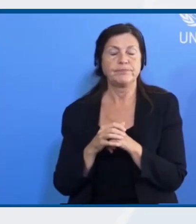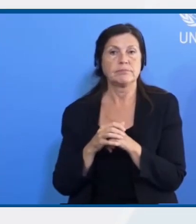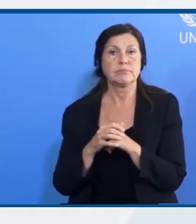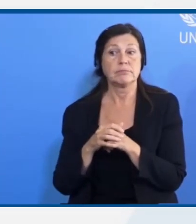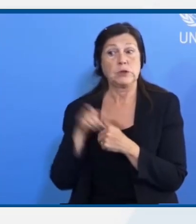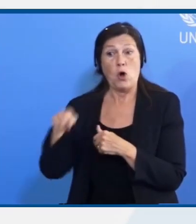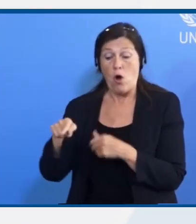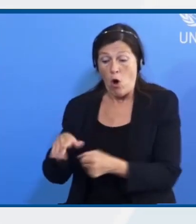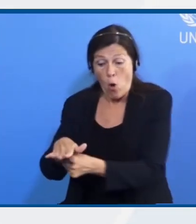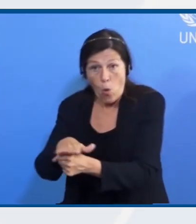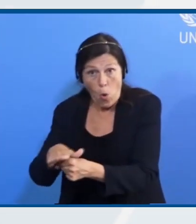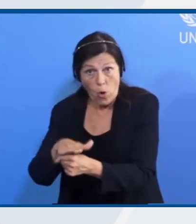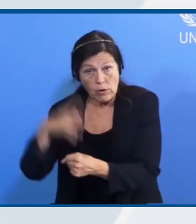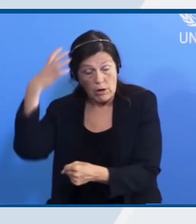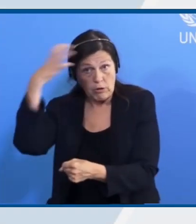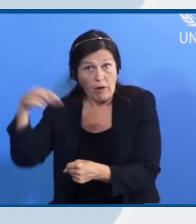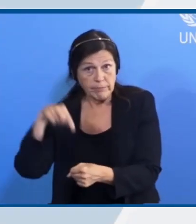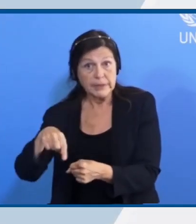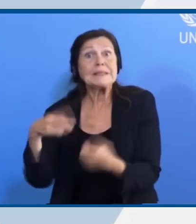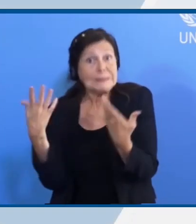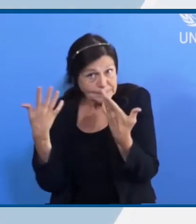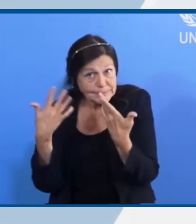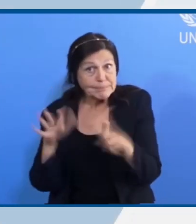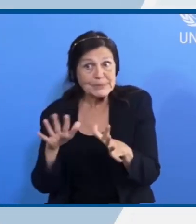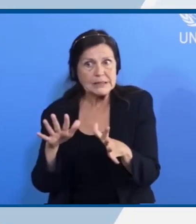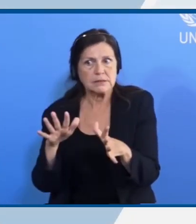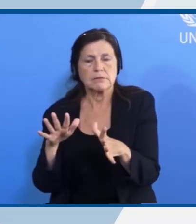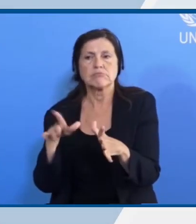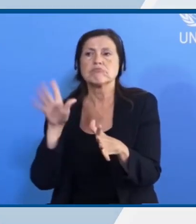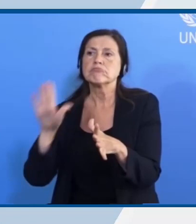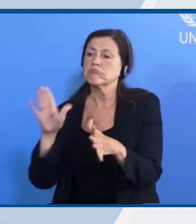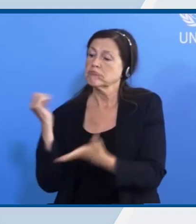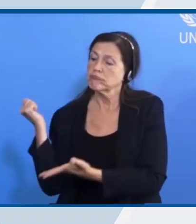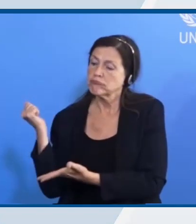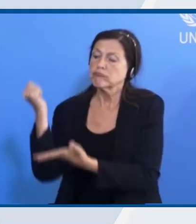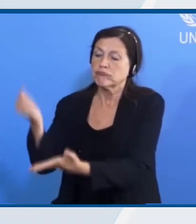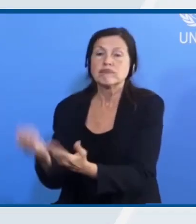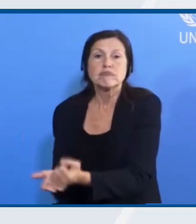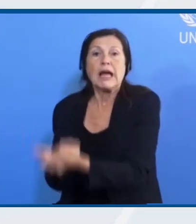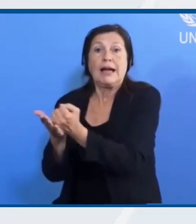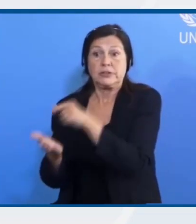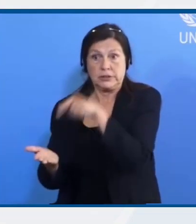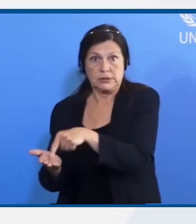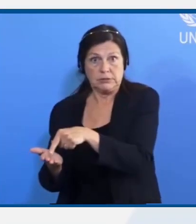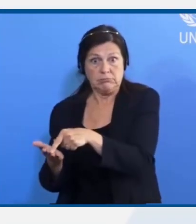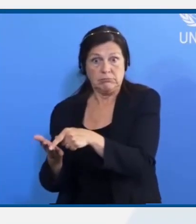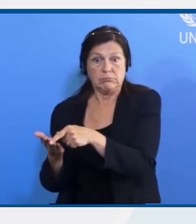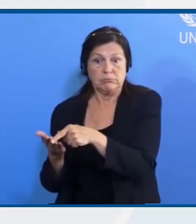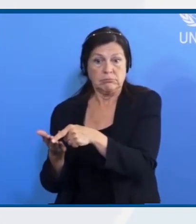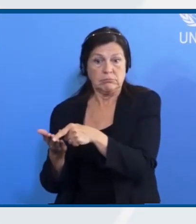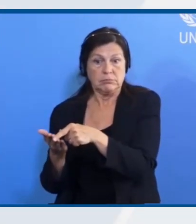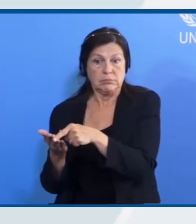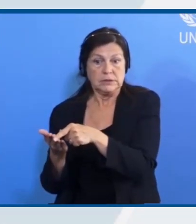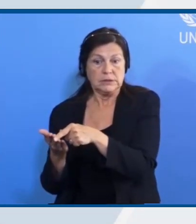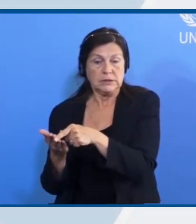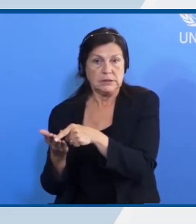the local government integrate the assistance they provided as a long-term policy and planning? And by the way, the person who's